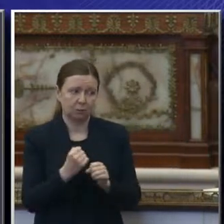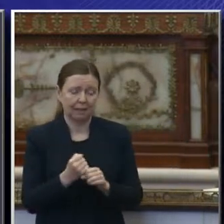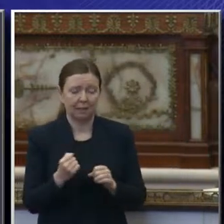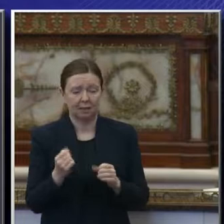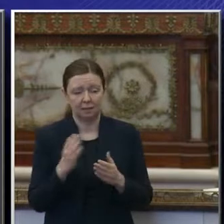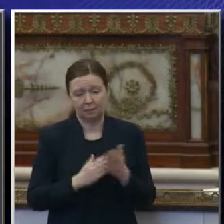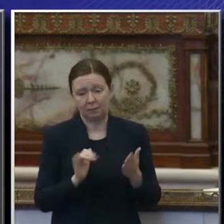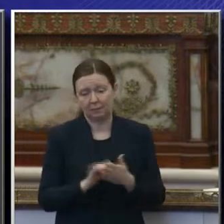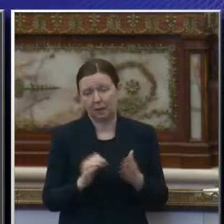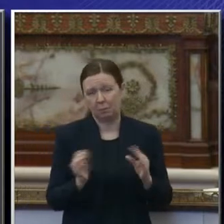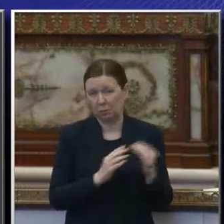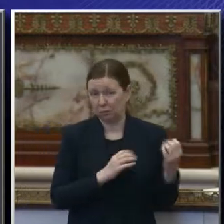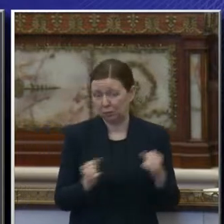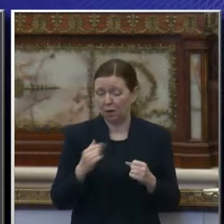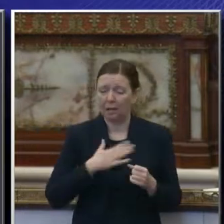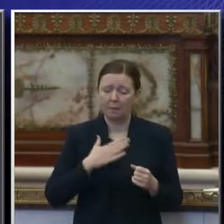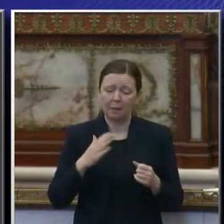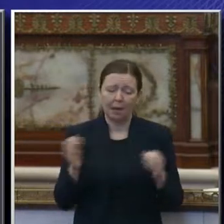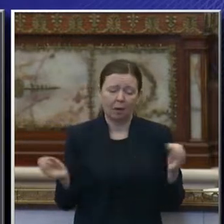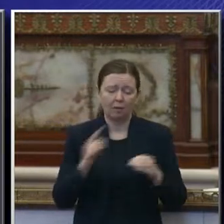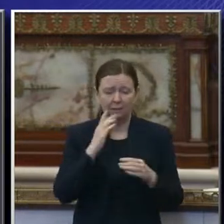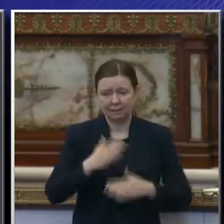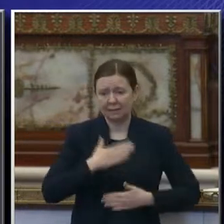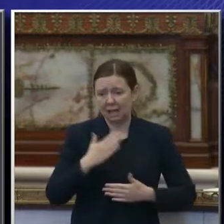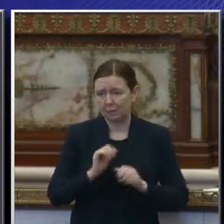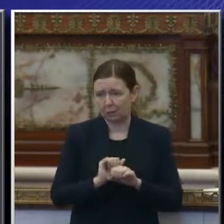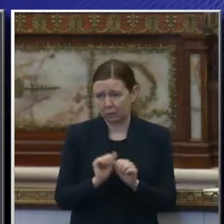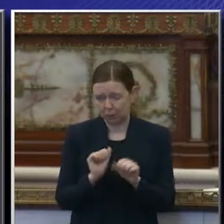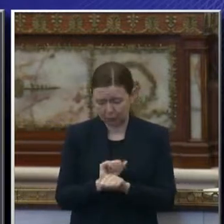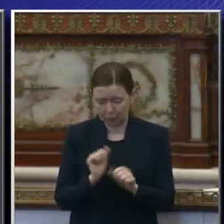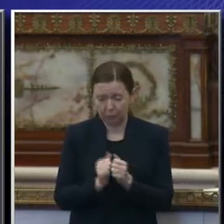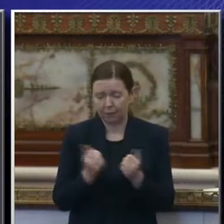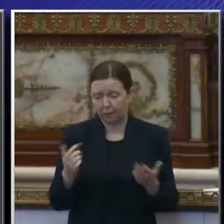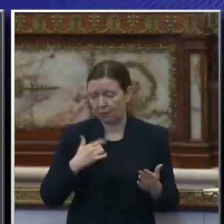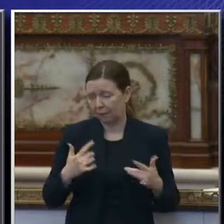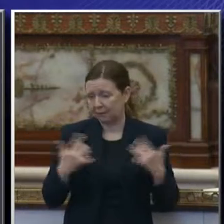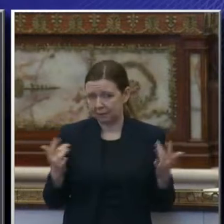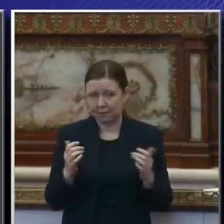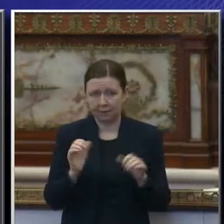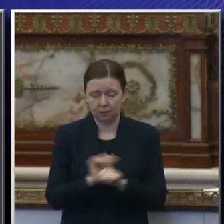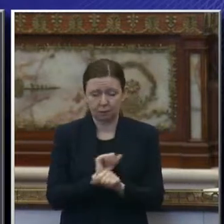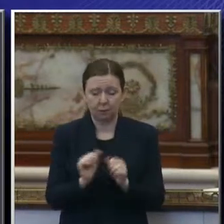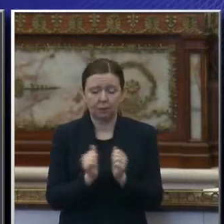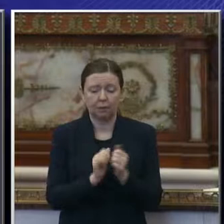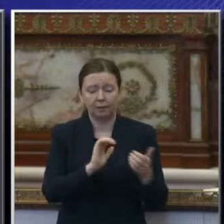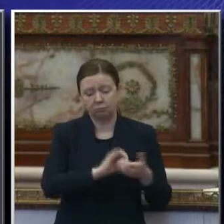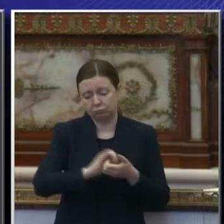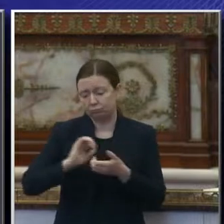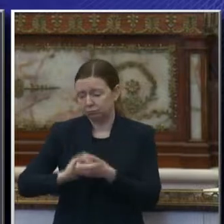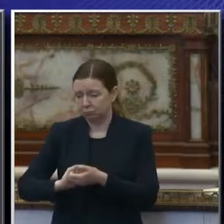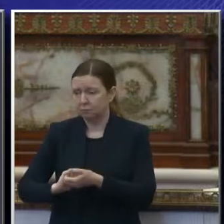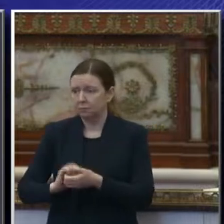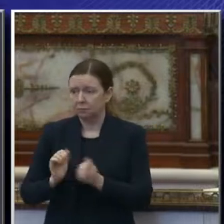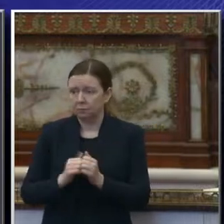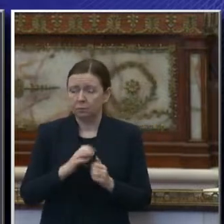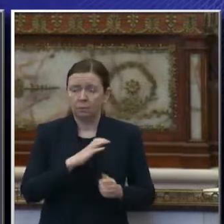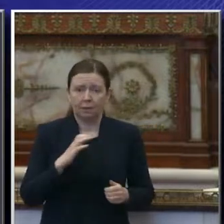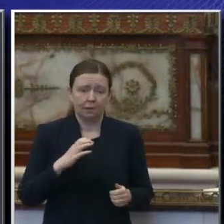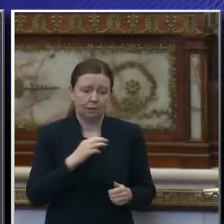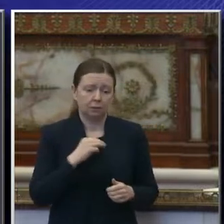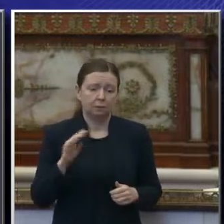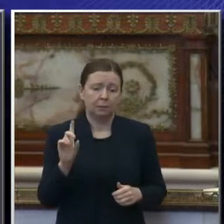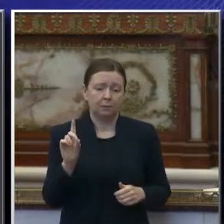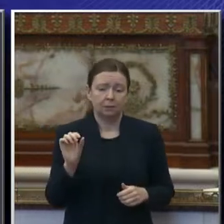this. And my office is happy to work with you. And I'm sure I'd be delighted to work in partnership with Councilmember Dom and